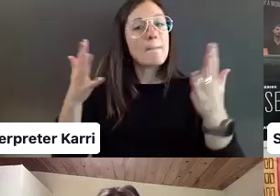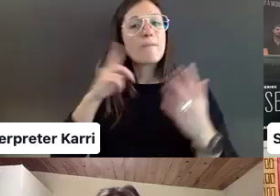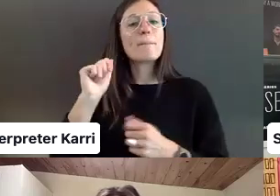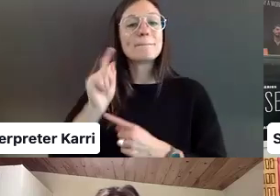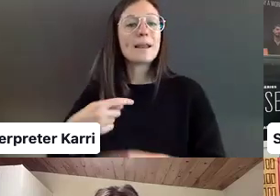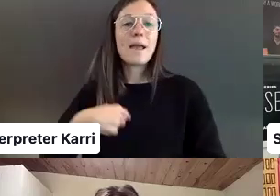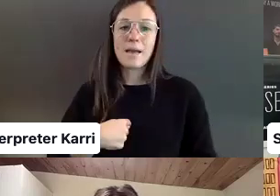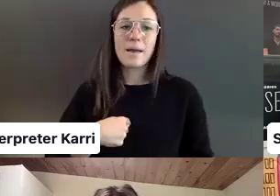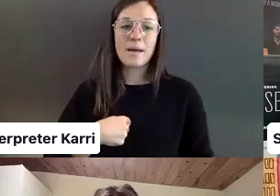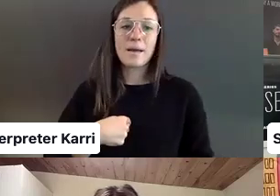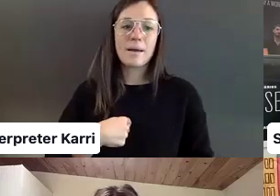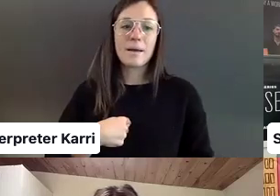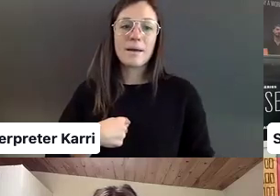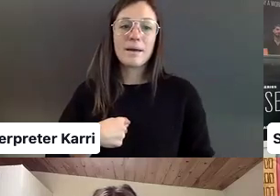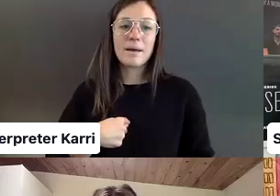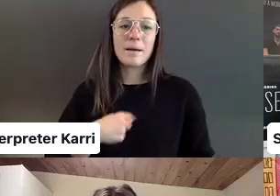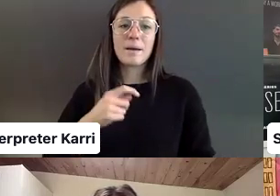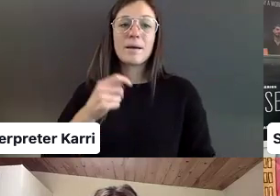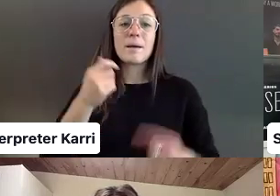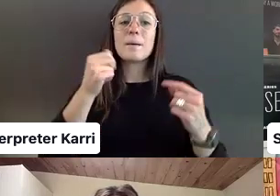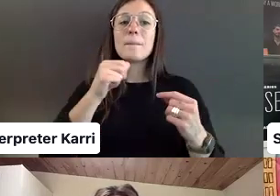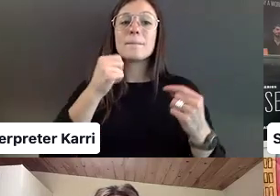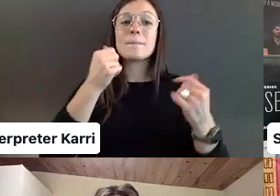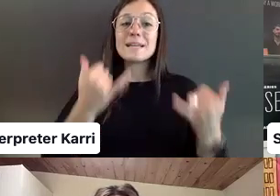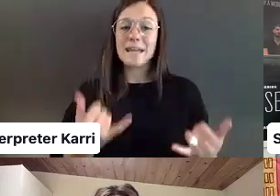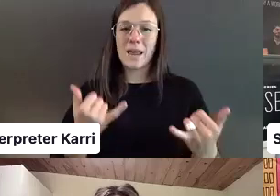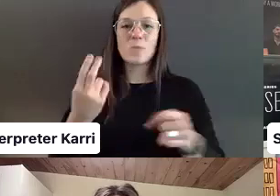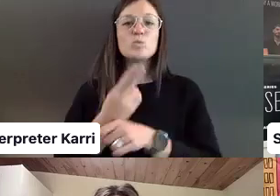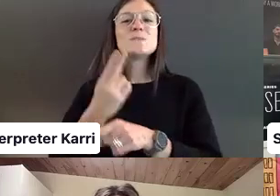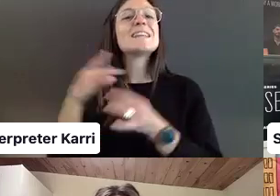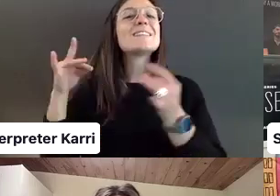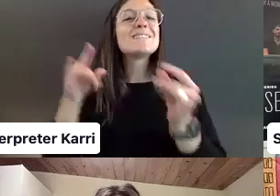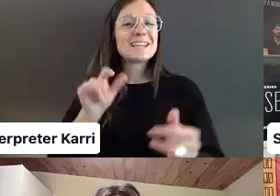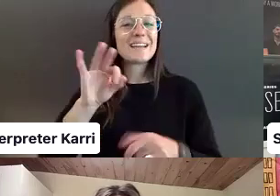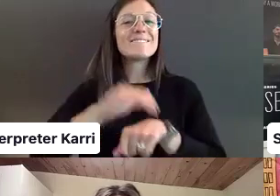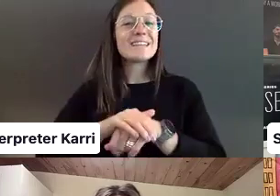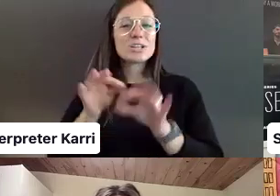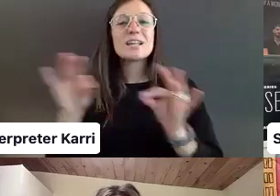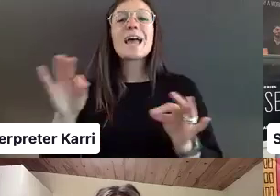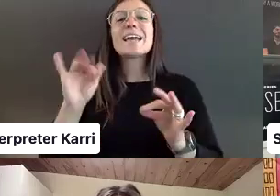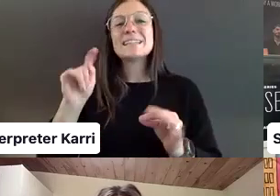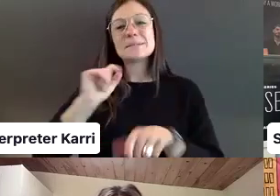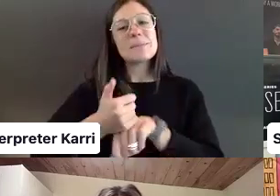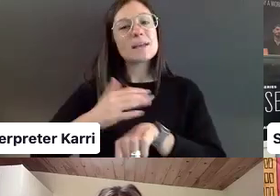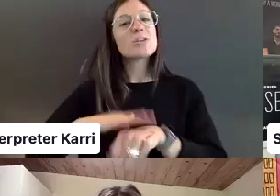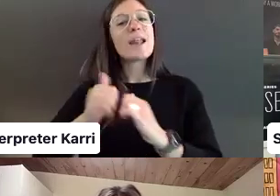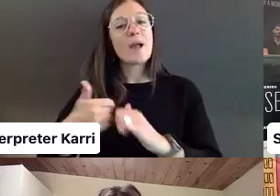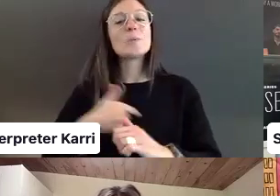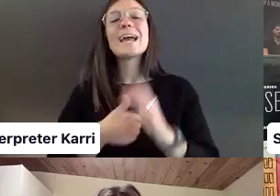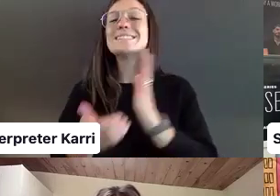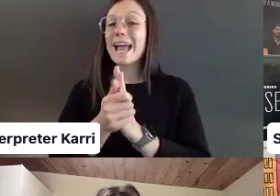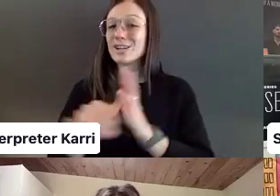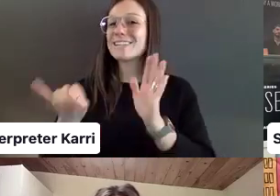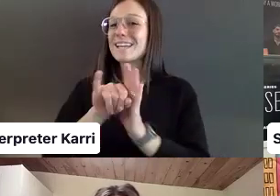I am not now gearing this into the fluidity of the English language and how we each attach so much identity to our